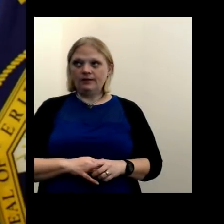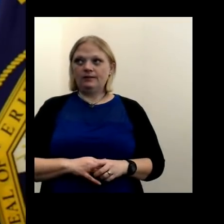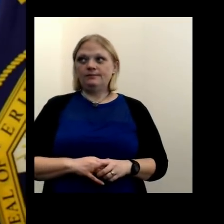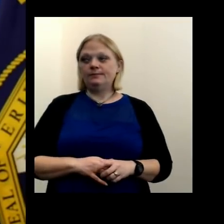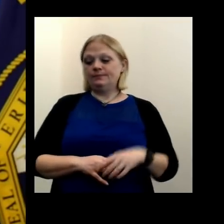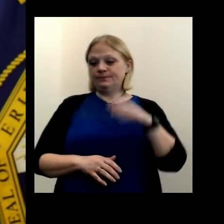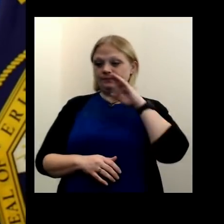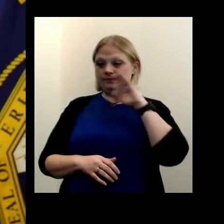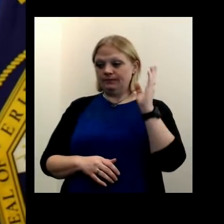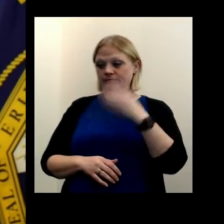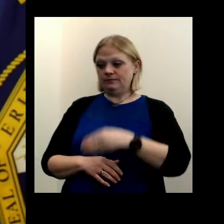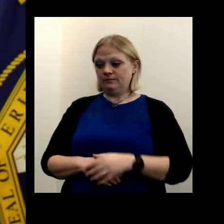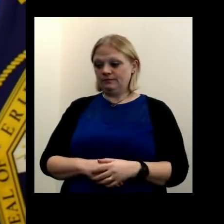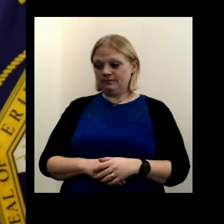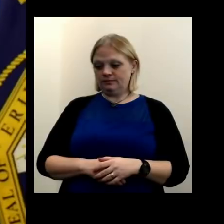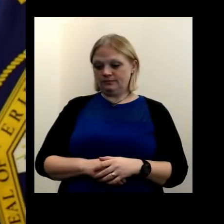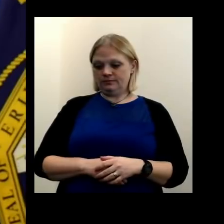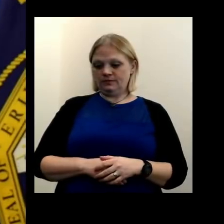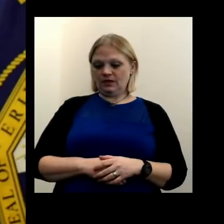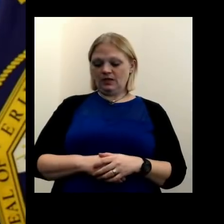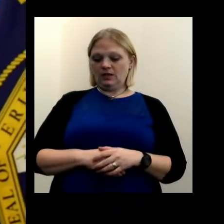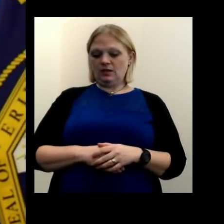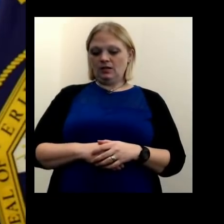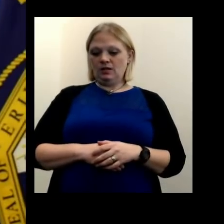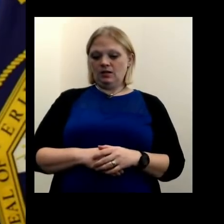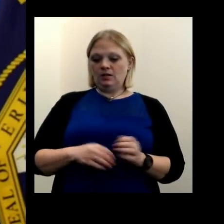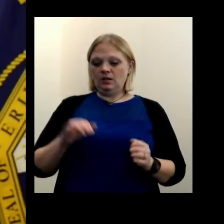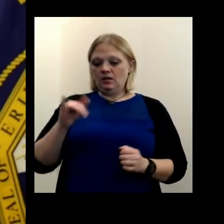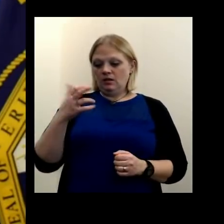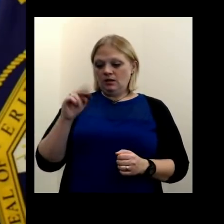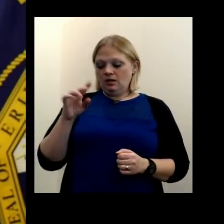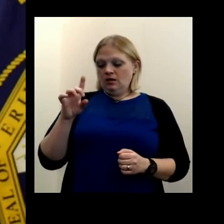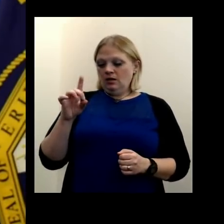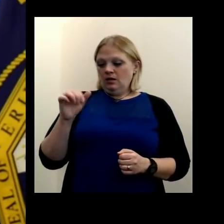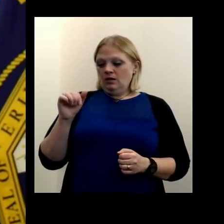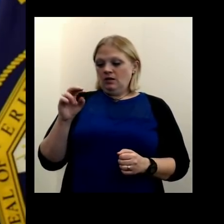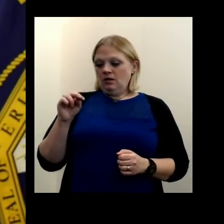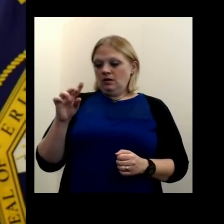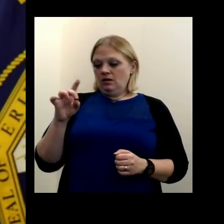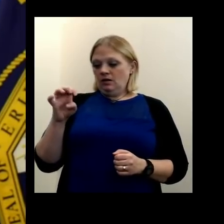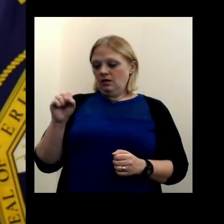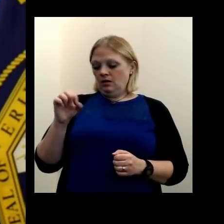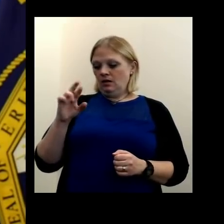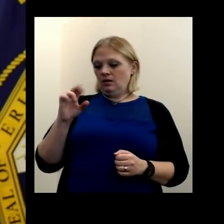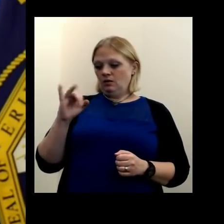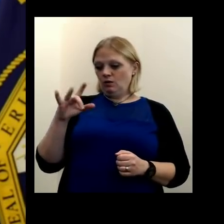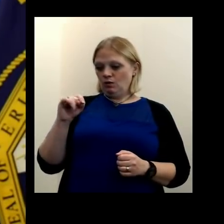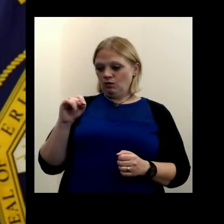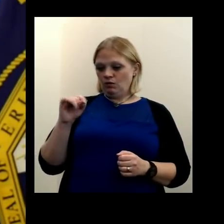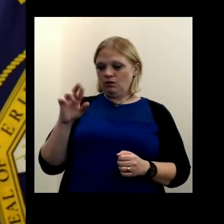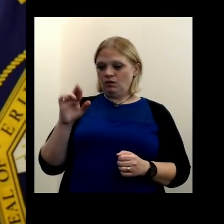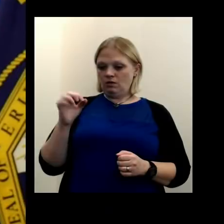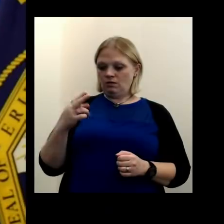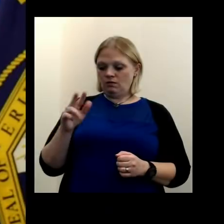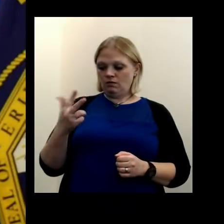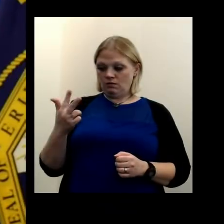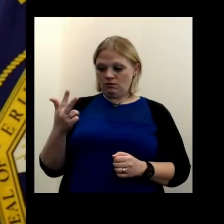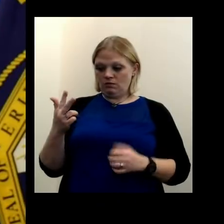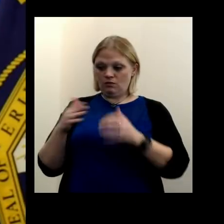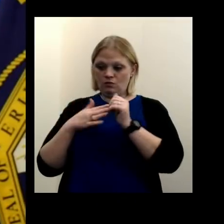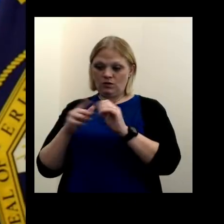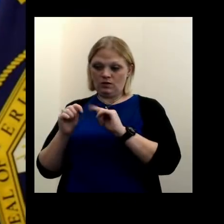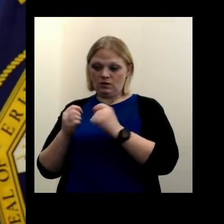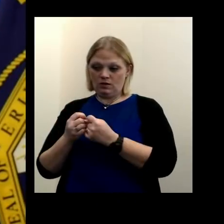Hi, Mark. With John Dandies and Robert Rich III ahead of the team, are we safe to assume